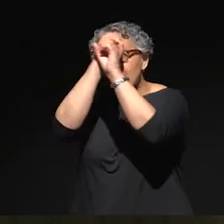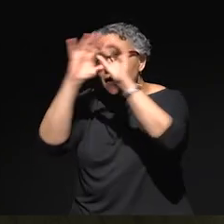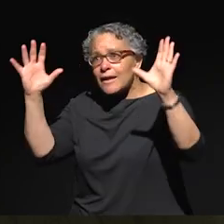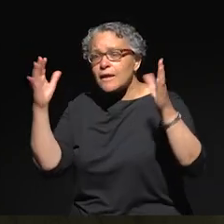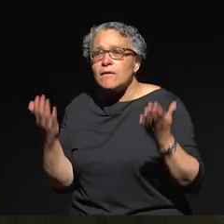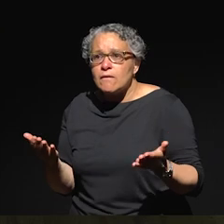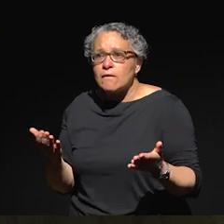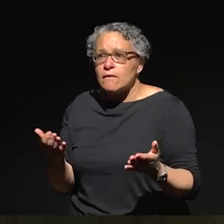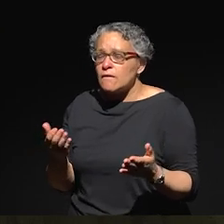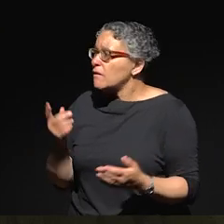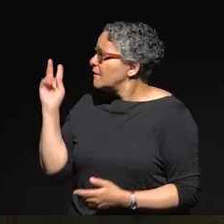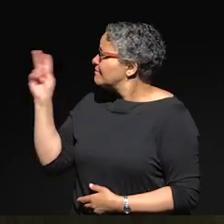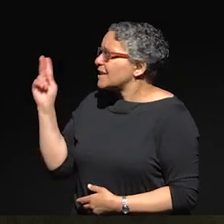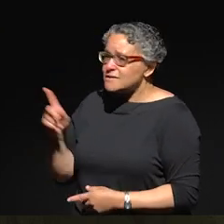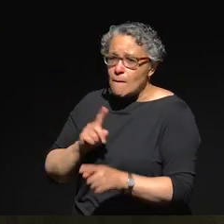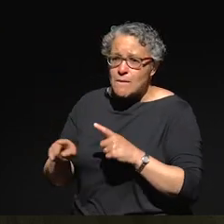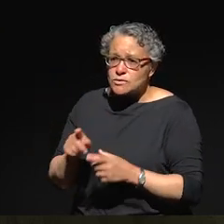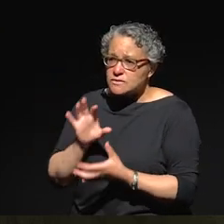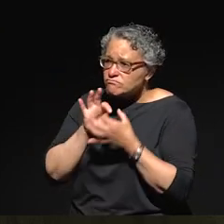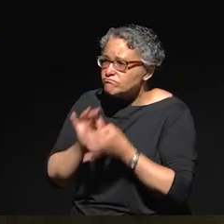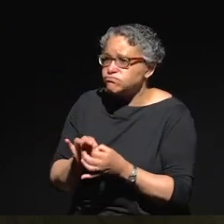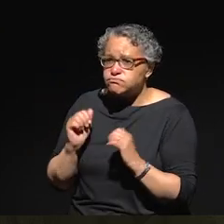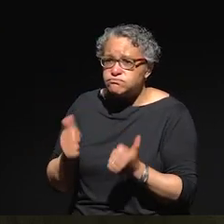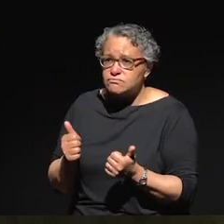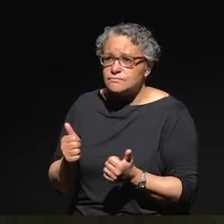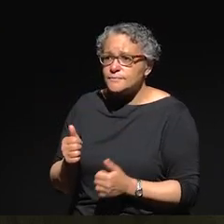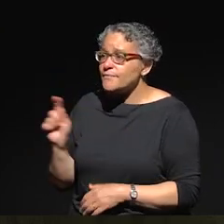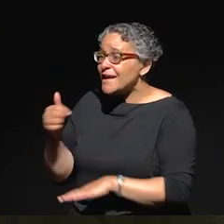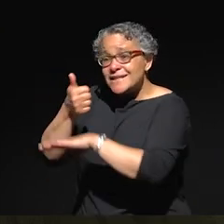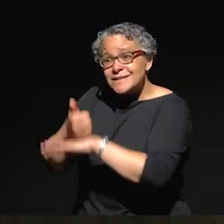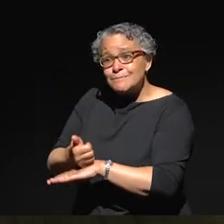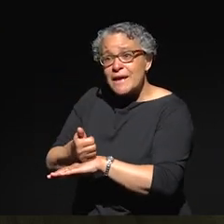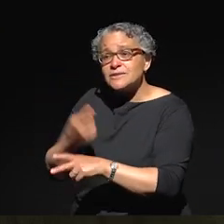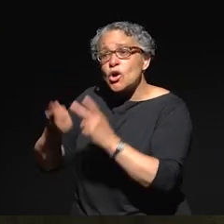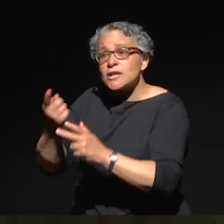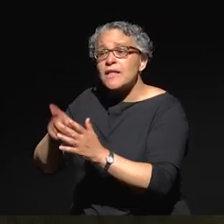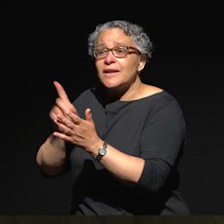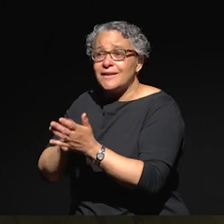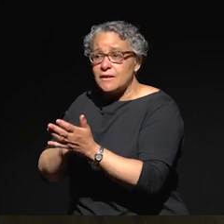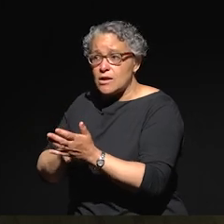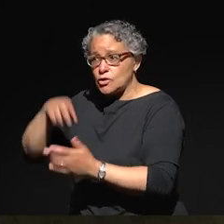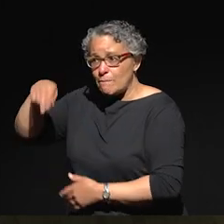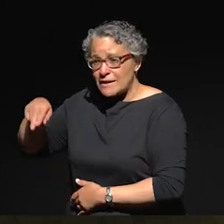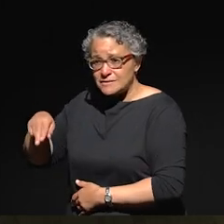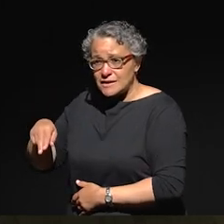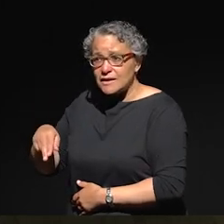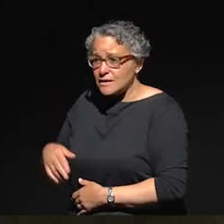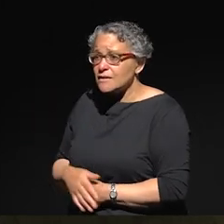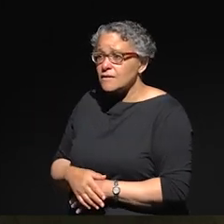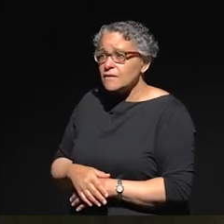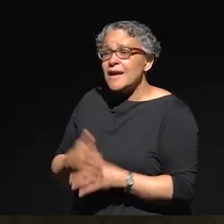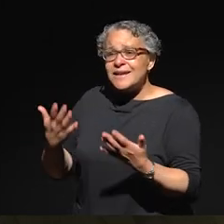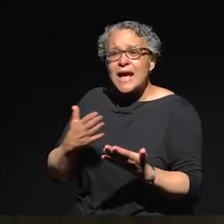these are some of the most endearing ones he did. Incidentally, this is based on a Leonardo painting from many years before, which you must have seen in Leonardo's studio, now in the